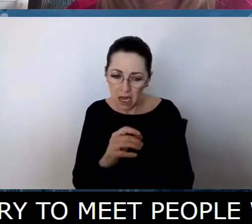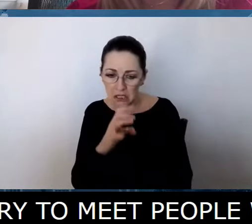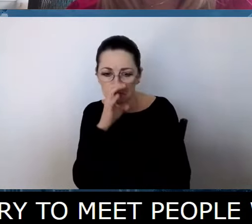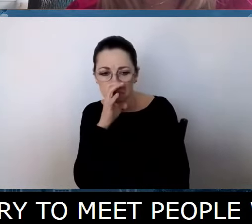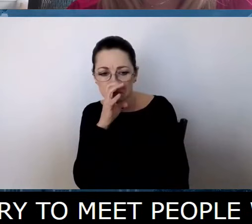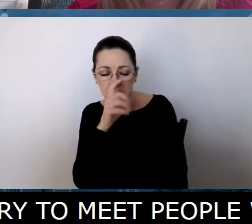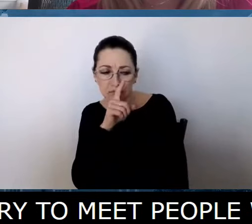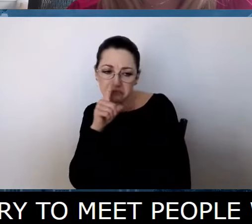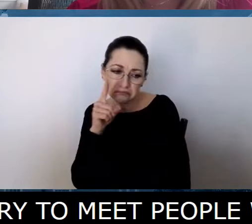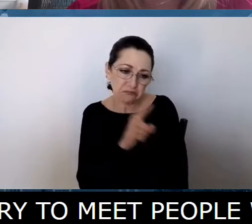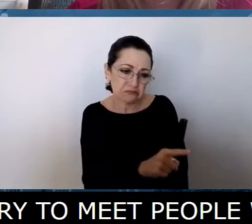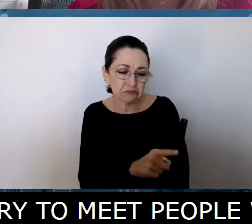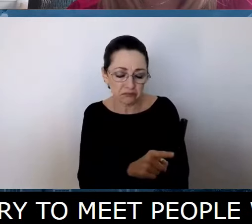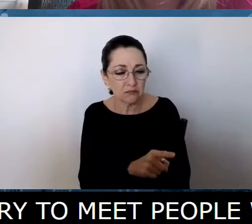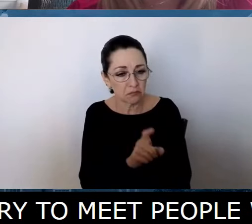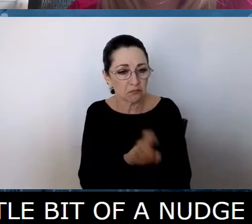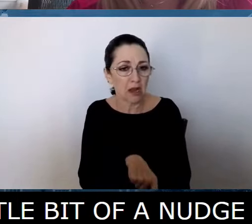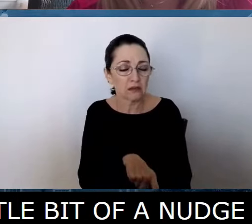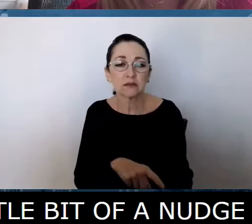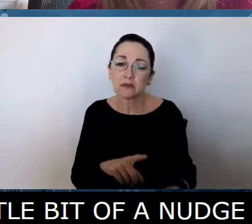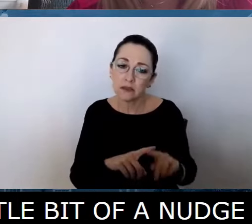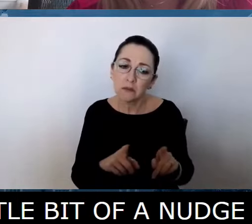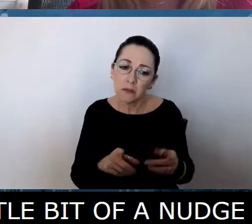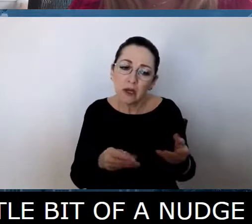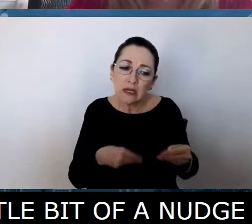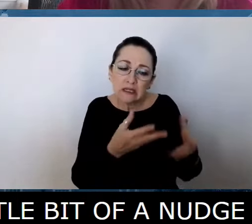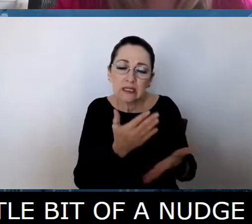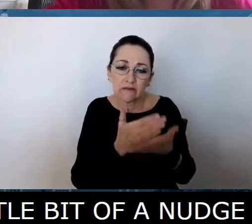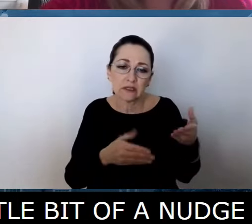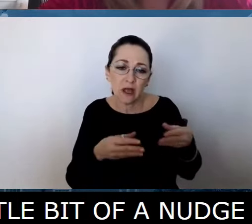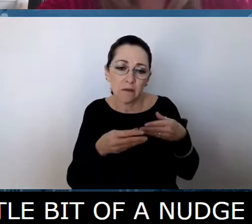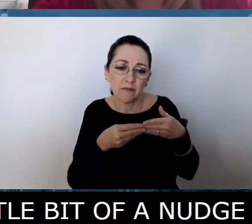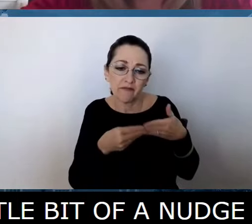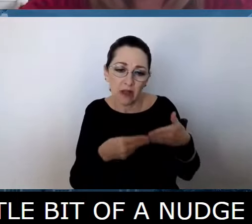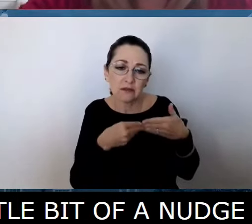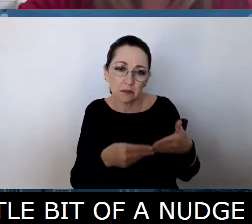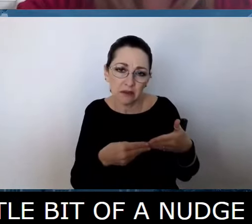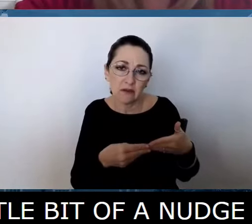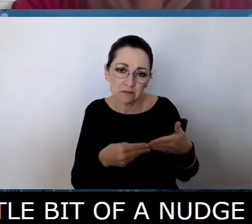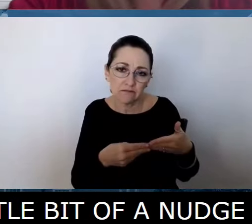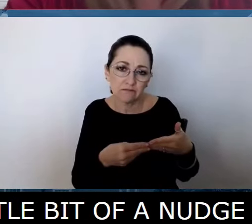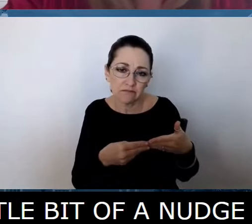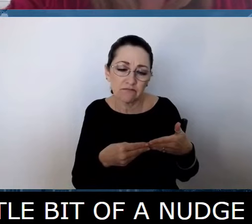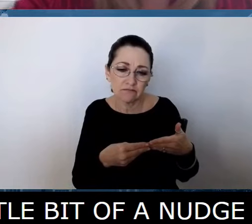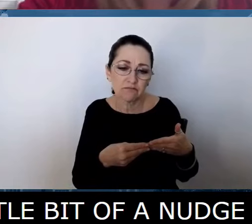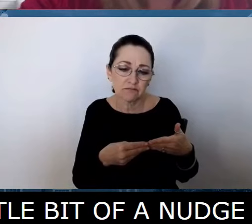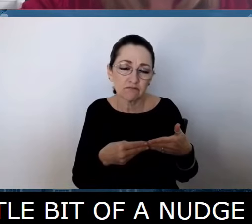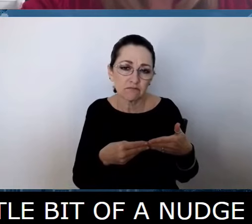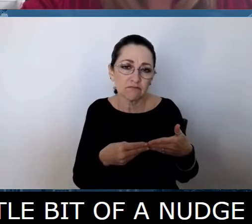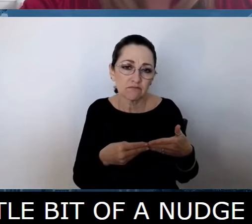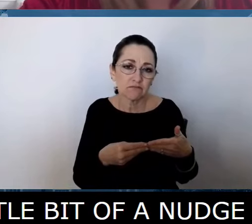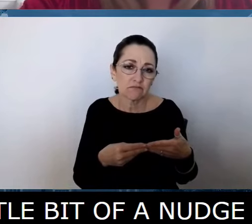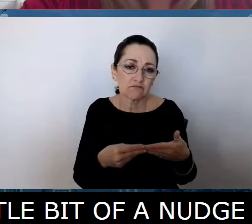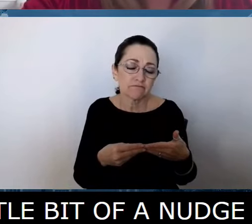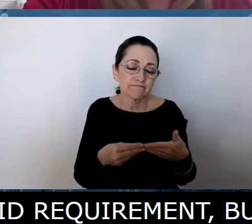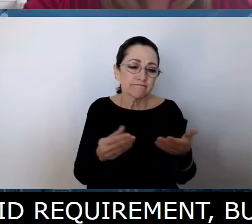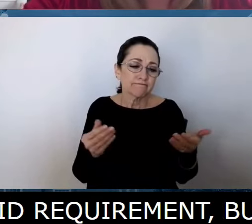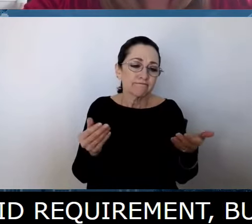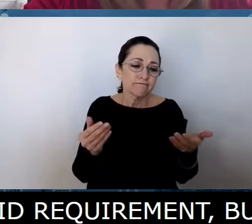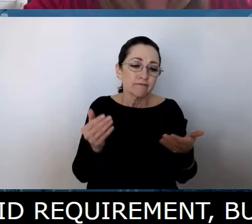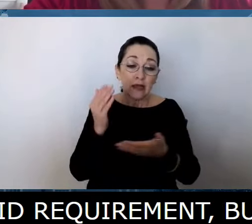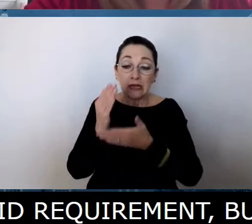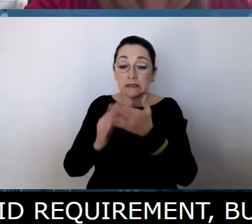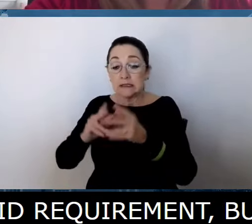one that has some flexibility as opposed to, just with a strict mandate. There's a lot of difference